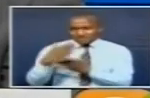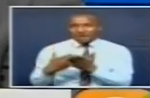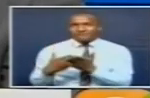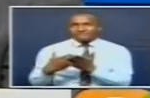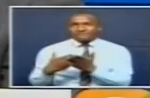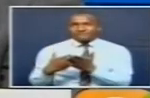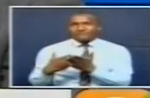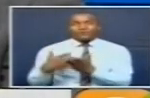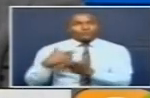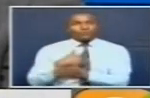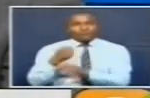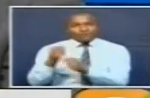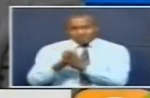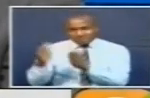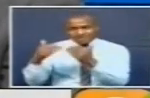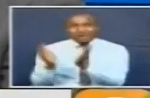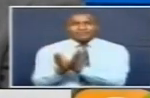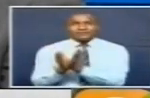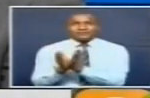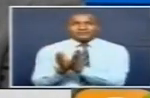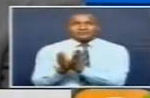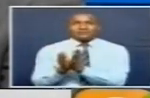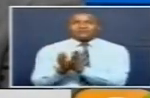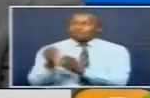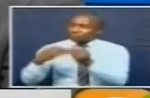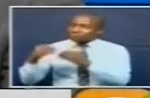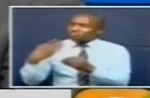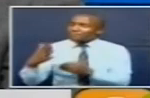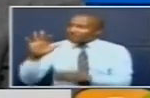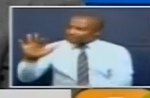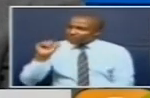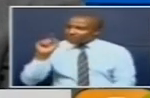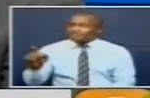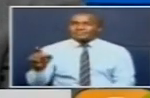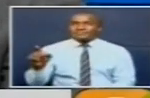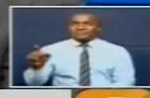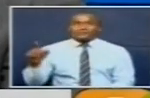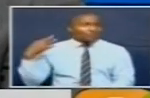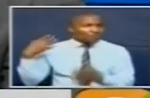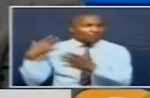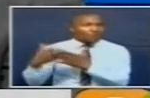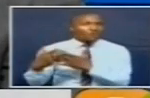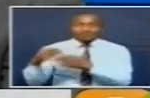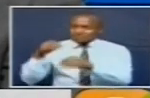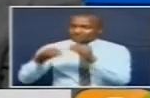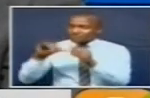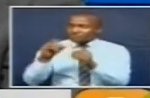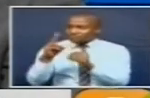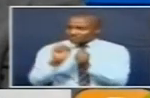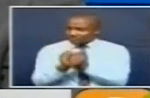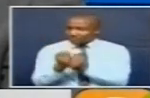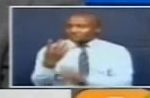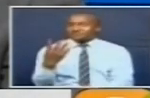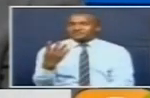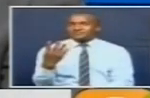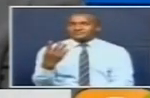business with Al Ghurair in the sense that we've been able to procure ballot papers from them for all the by-elections that we've held since 2014.